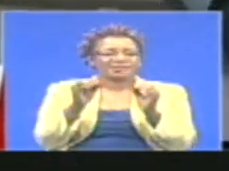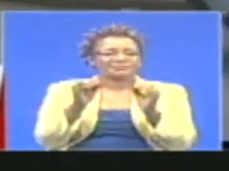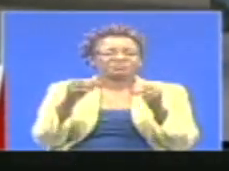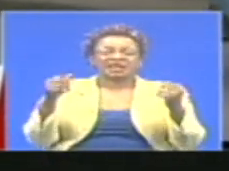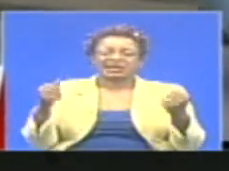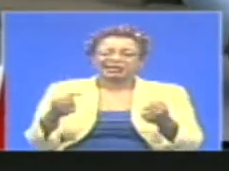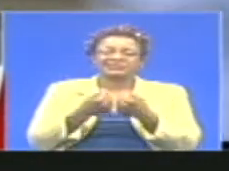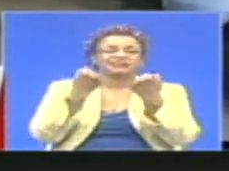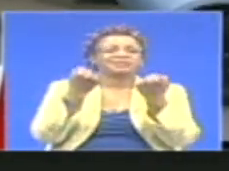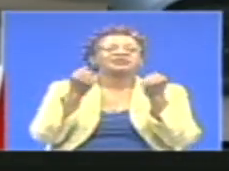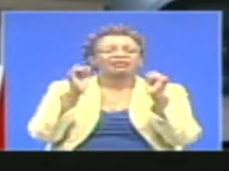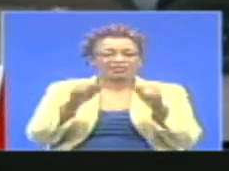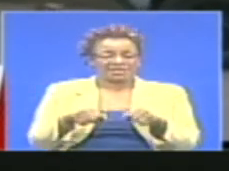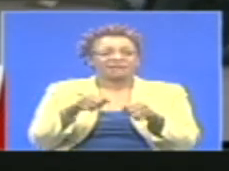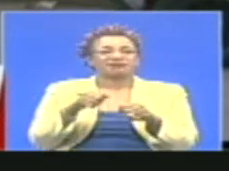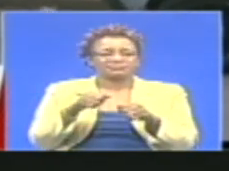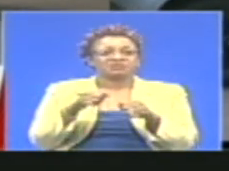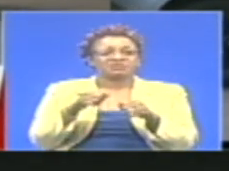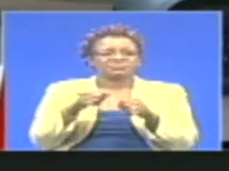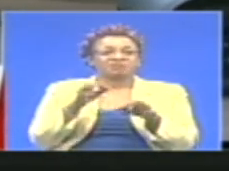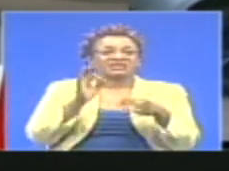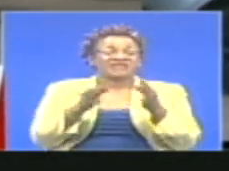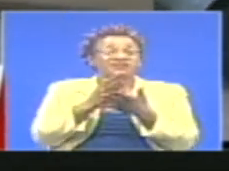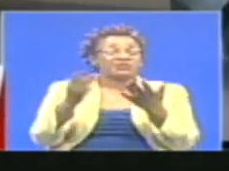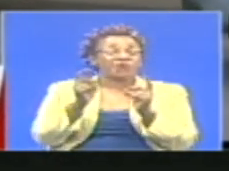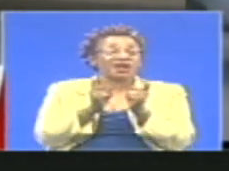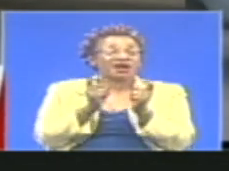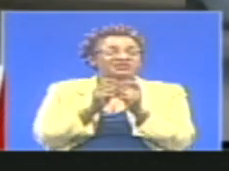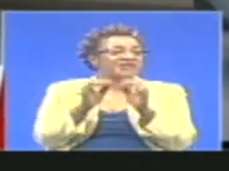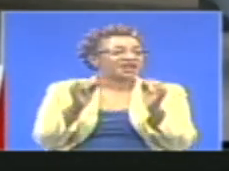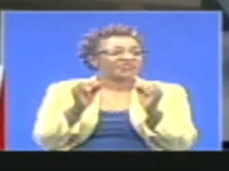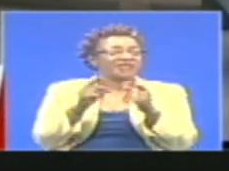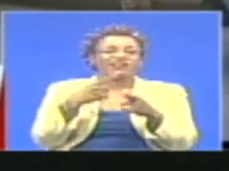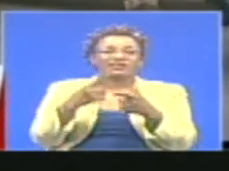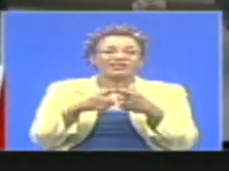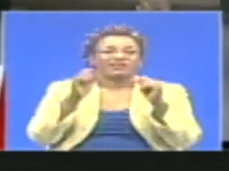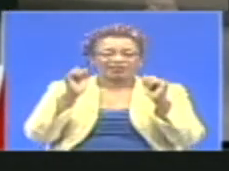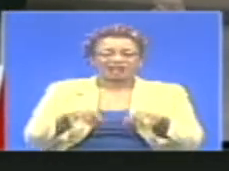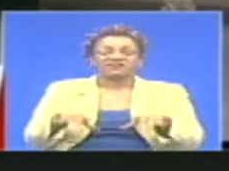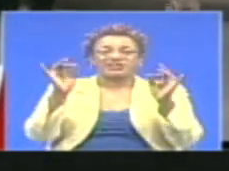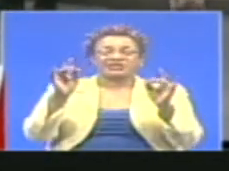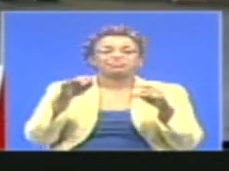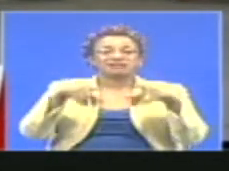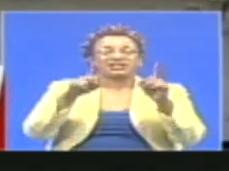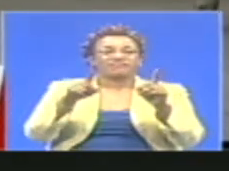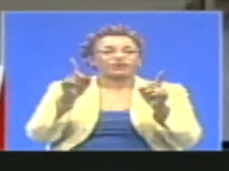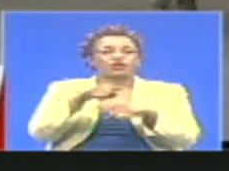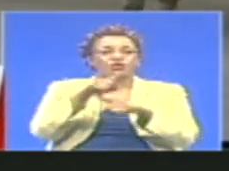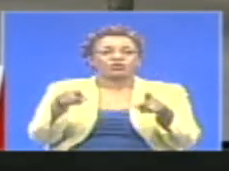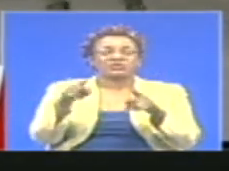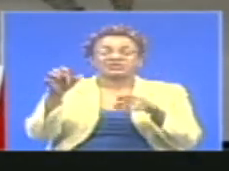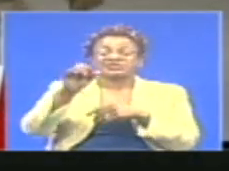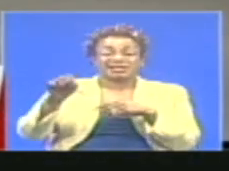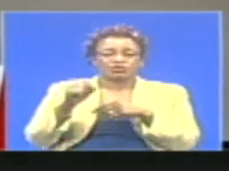accidents are bound to happen. If someone does not get hurt, then they can literally find themselves on the wrong side of the law when they hit